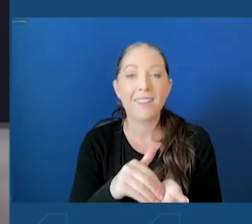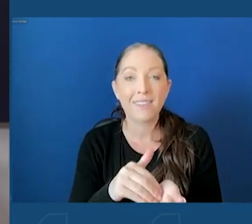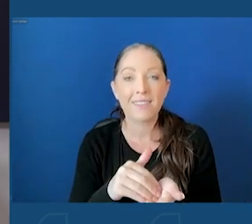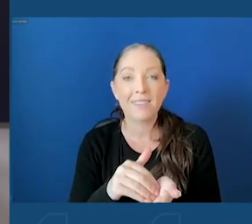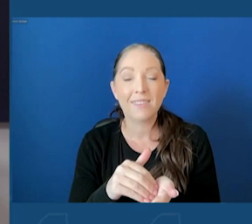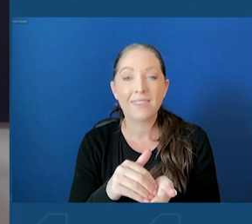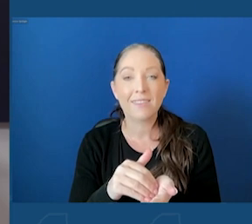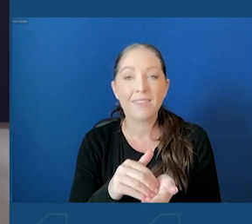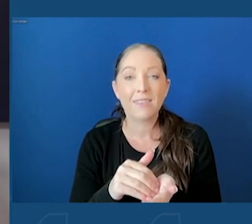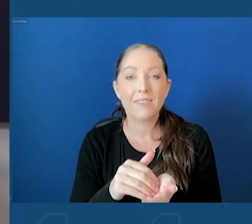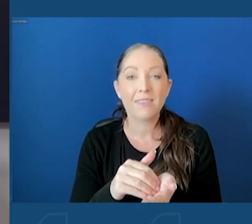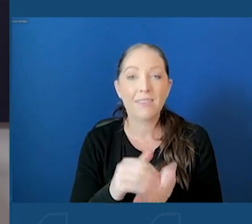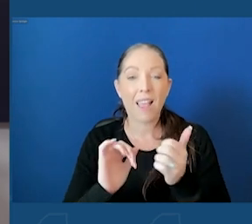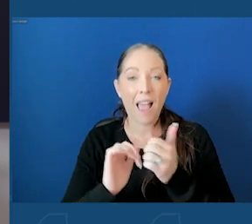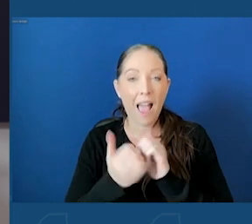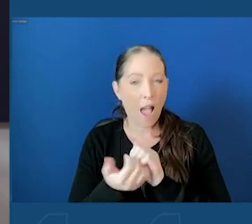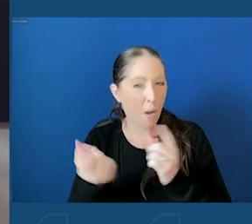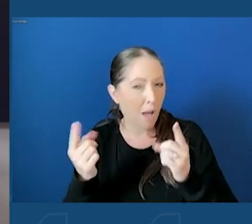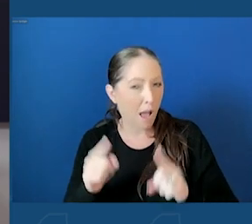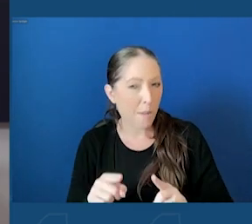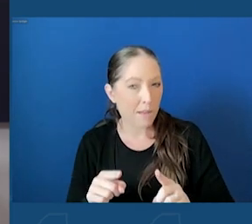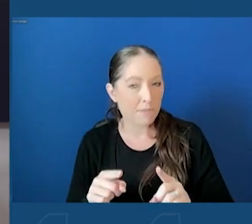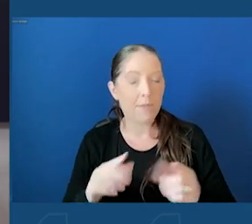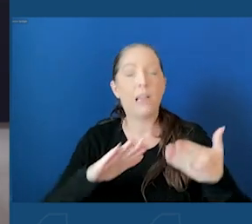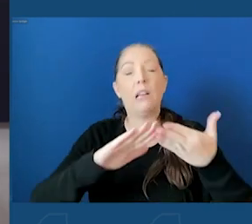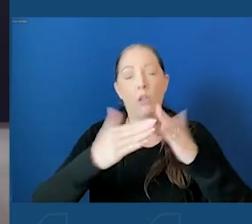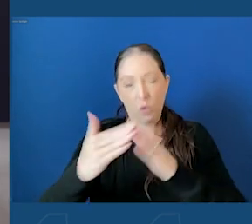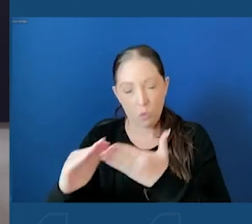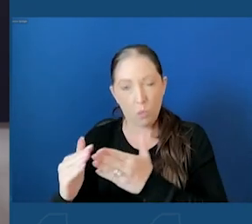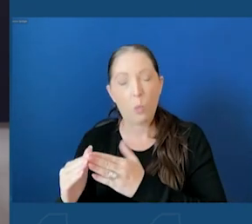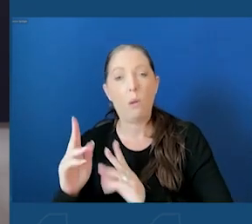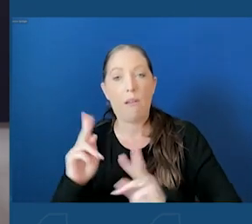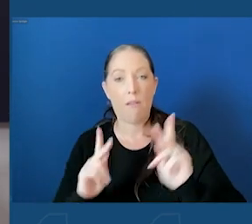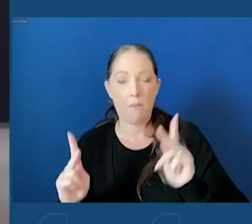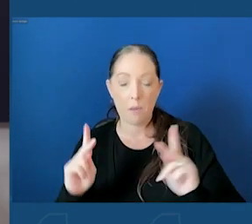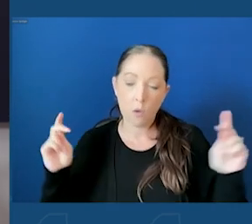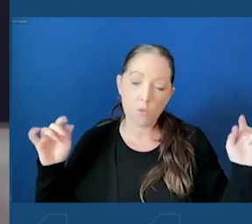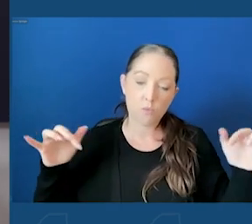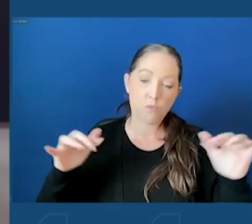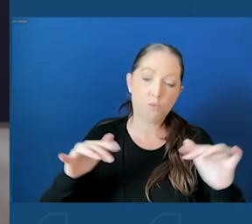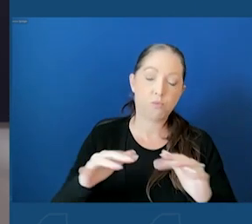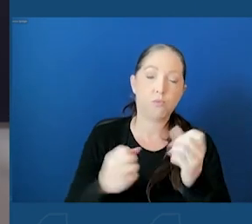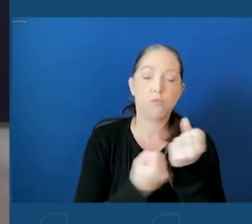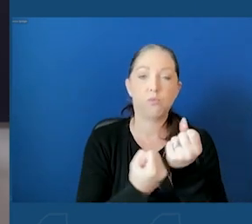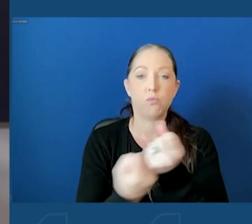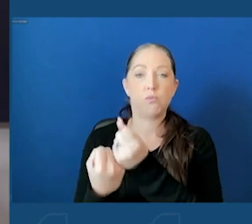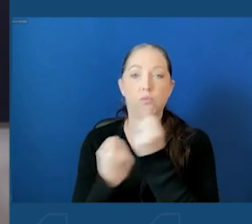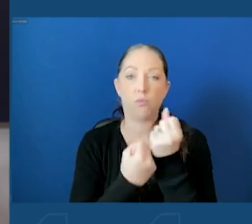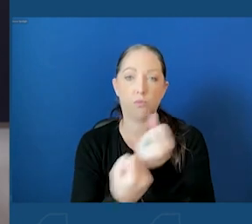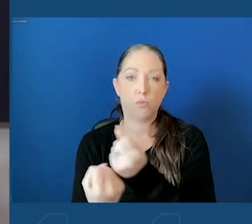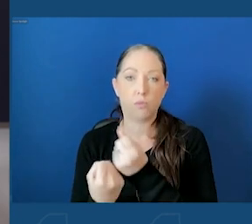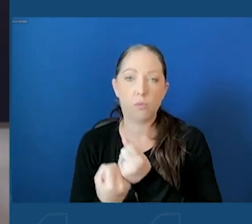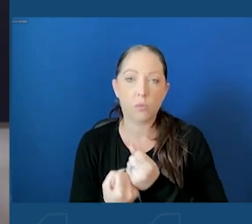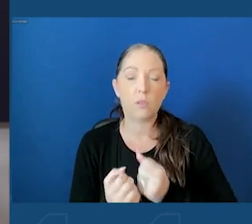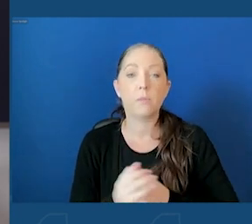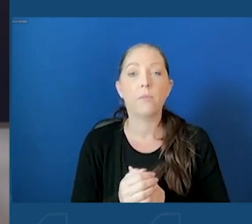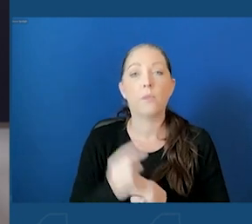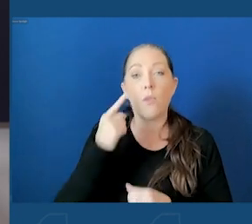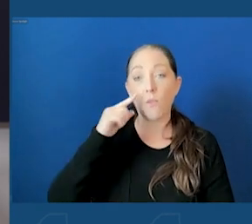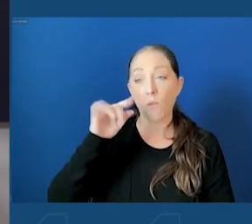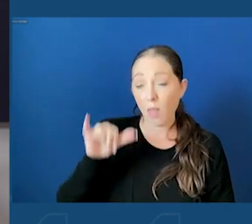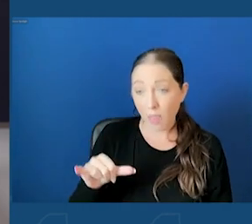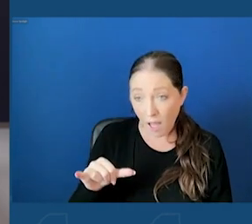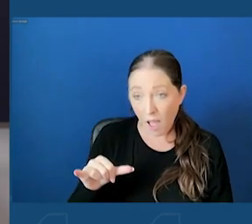happened, from a community of people that have come together. And for that, I say to all of